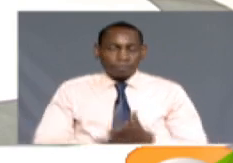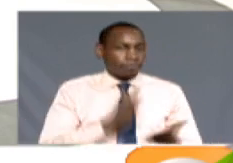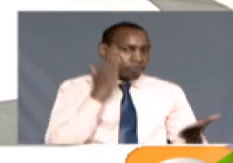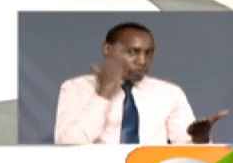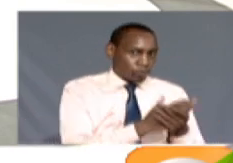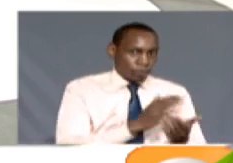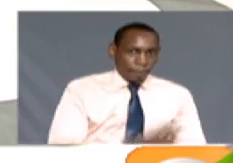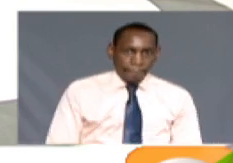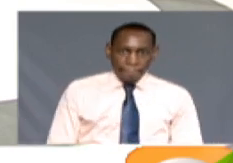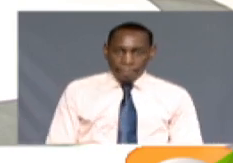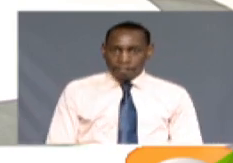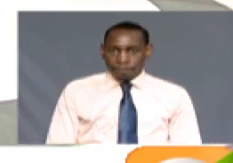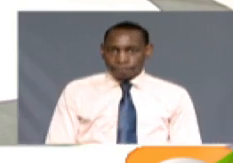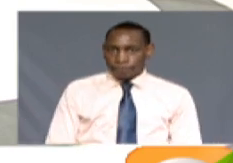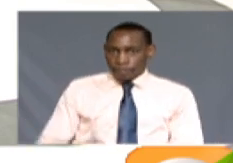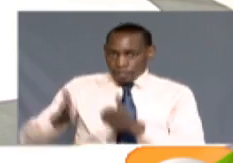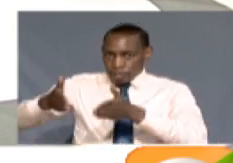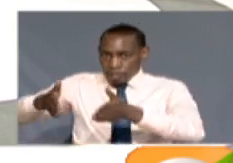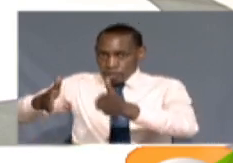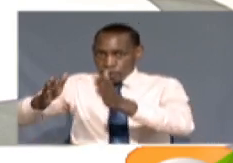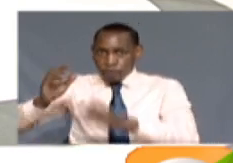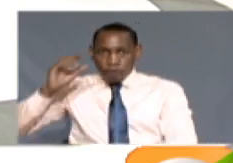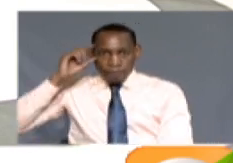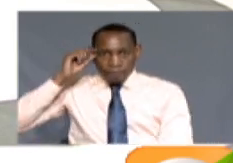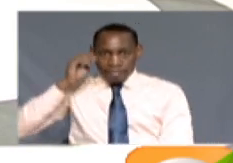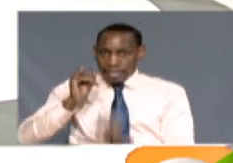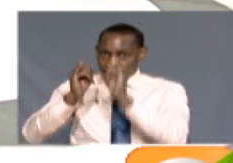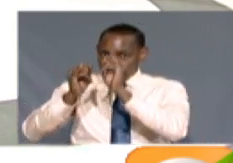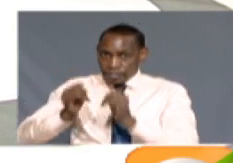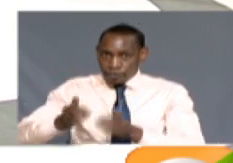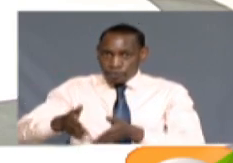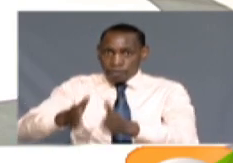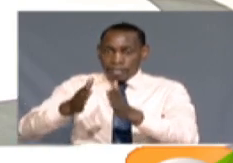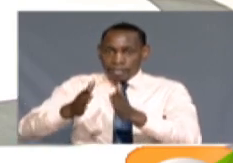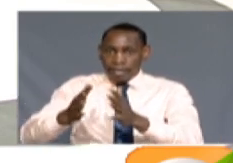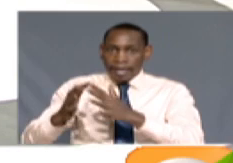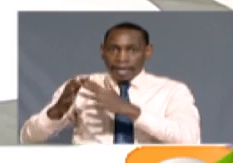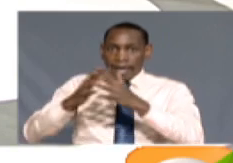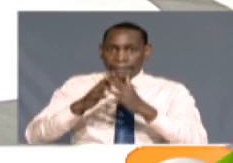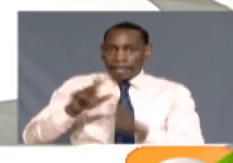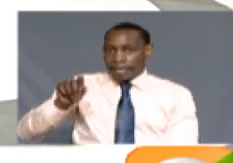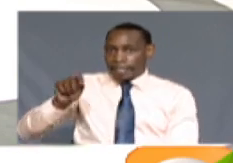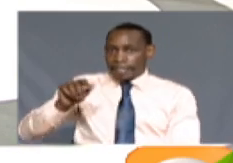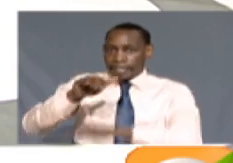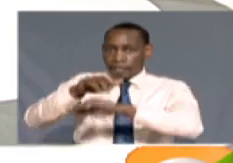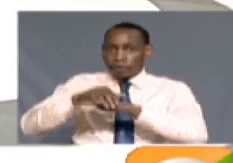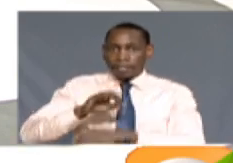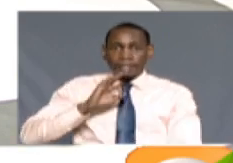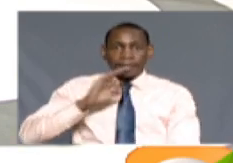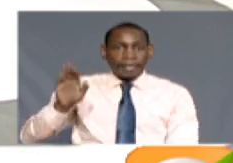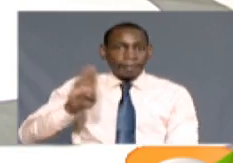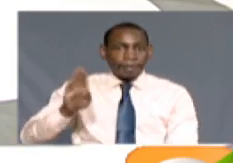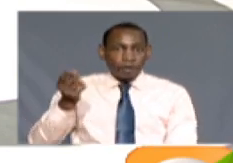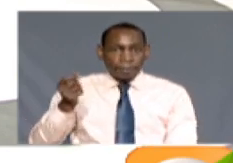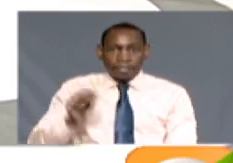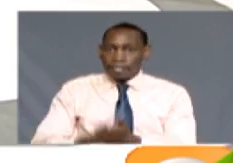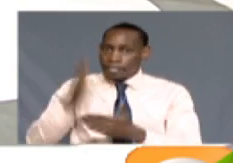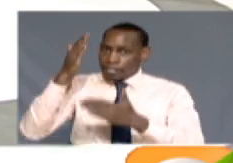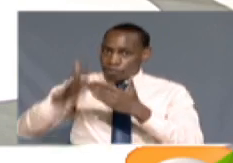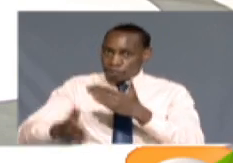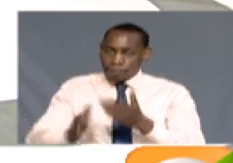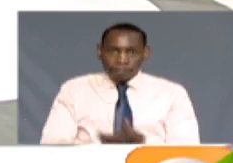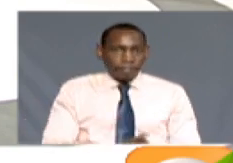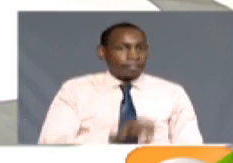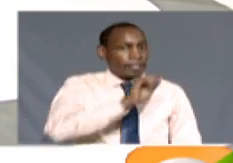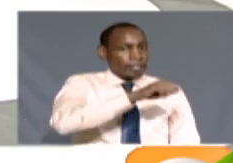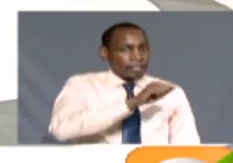Look at this highway to Mombasa, the new expressway. Americans got that tender. 300 billion shilling. Uh-huh. They stopped it. Yeah, they will